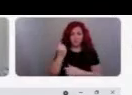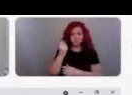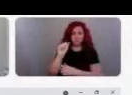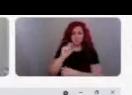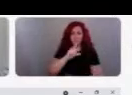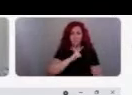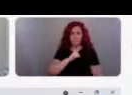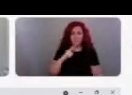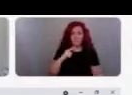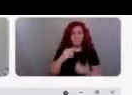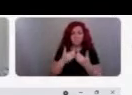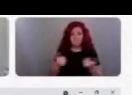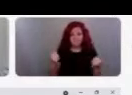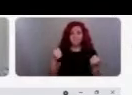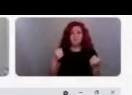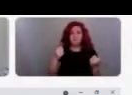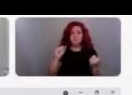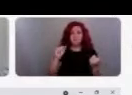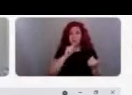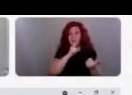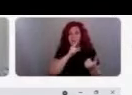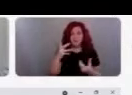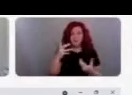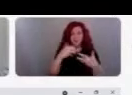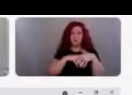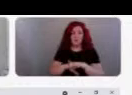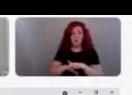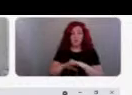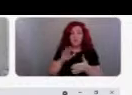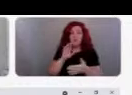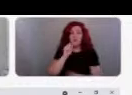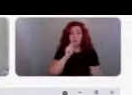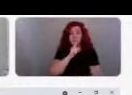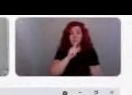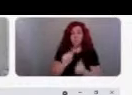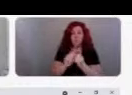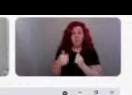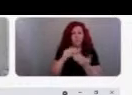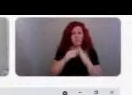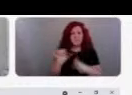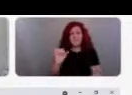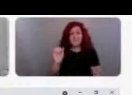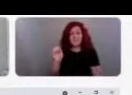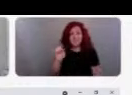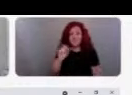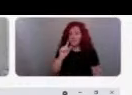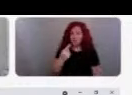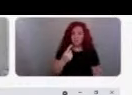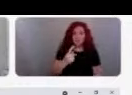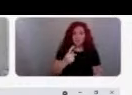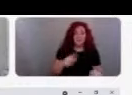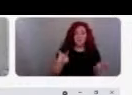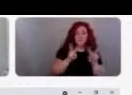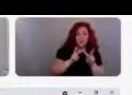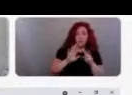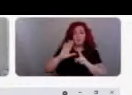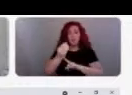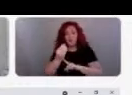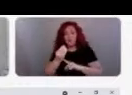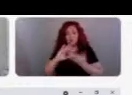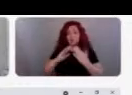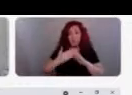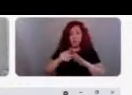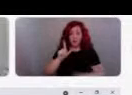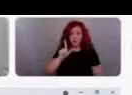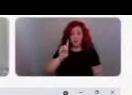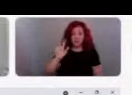division of scottsdale and integration of scottsdale with other facilities such as phoenix it's more than just our values our culture and our community lt23 has